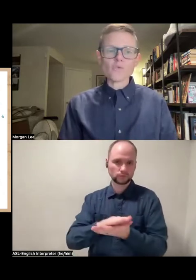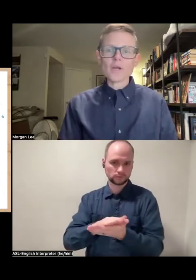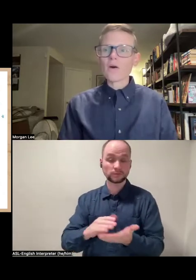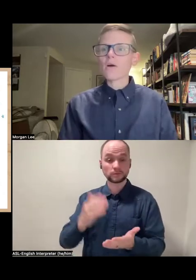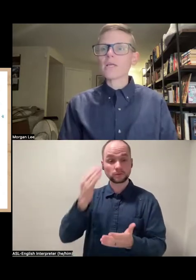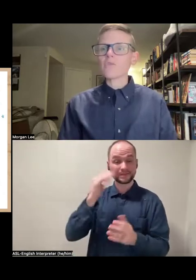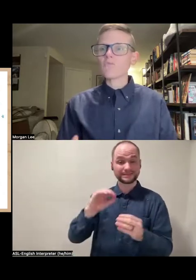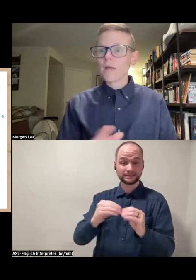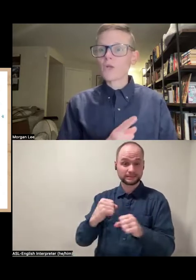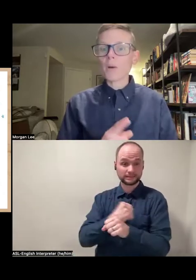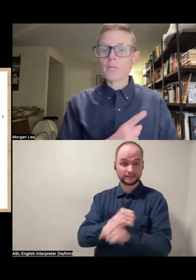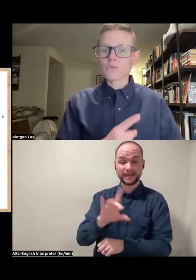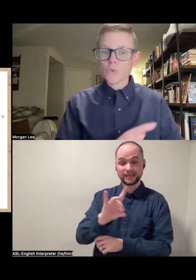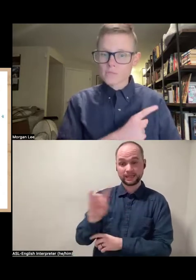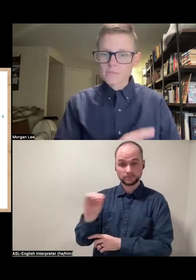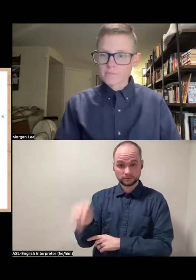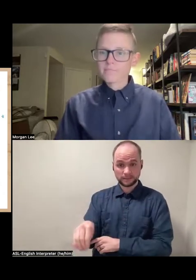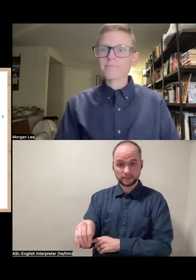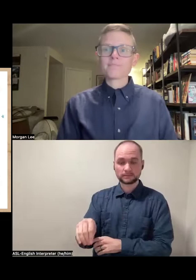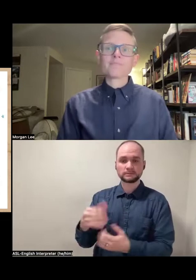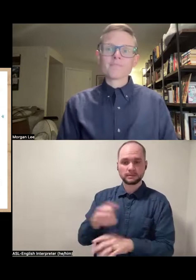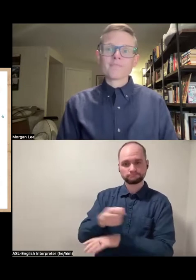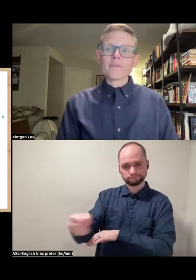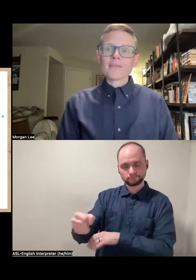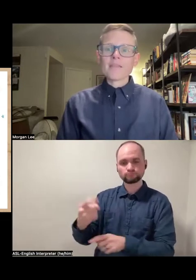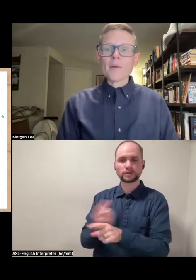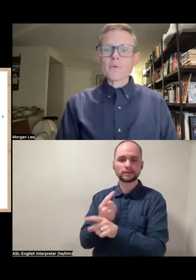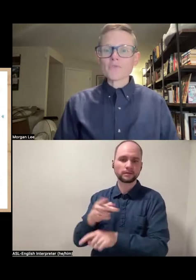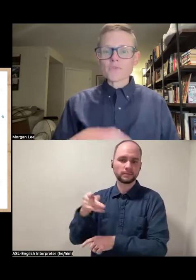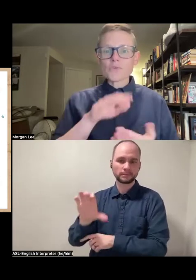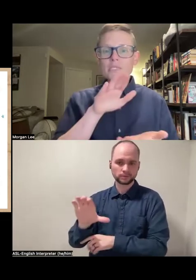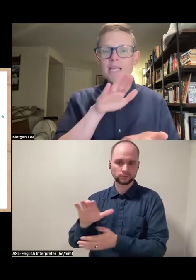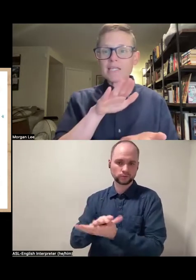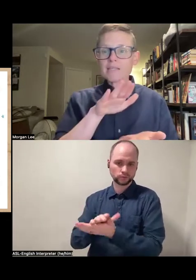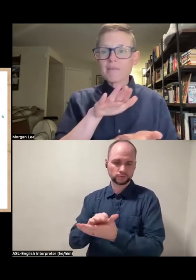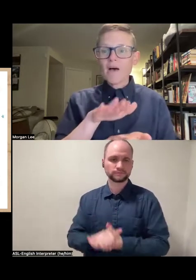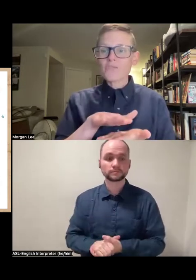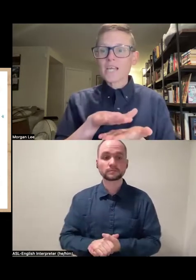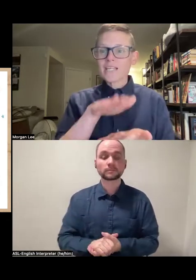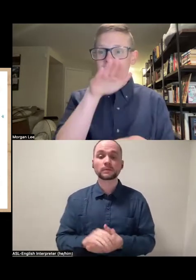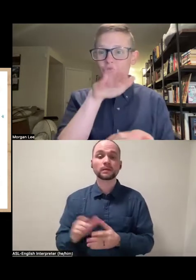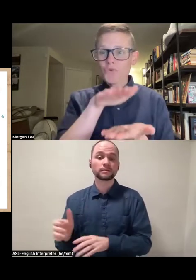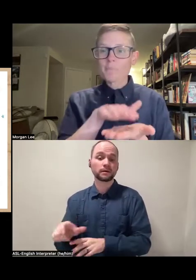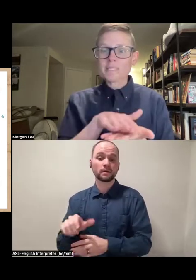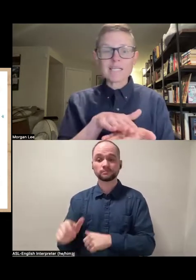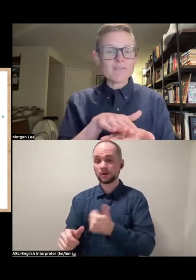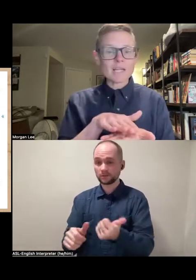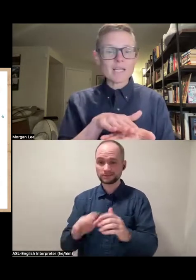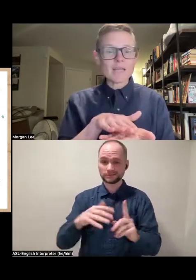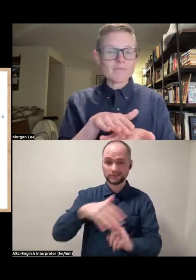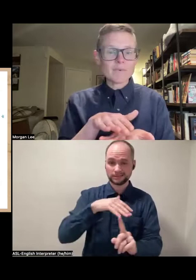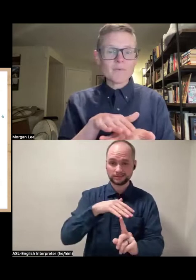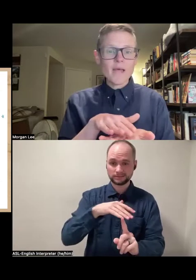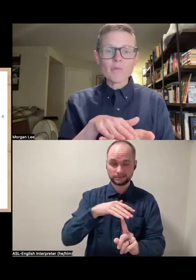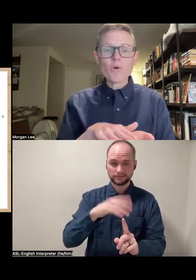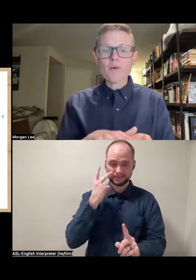deaf children are in regular public schools. The numbers for students in other settings drop